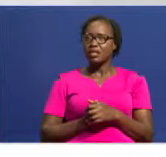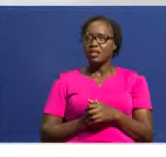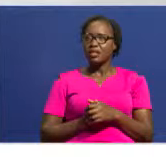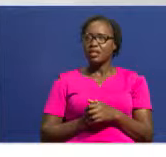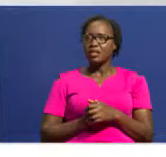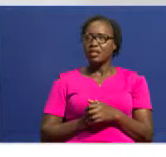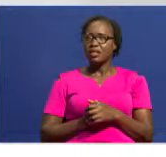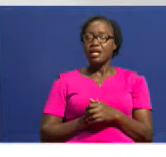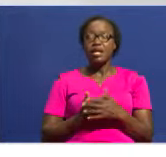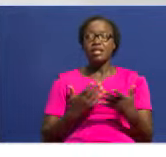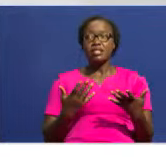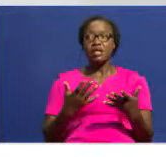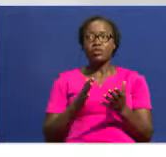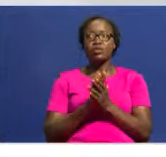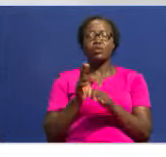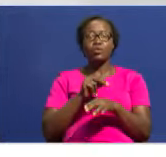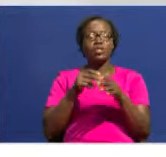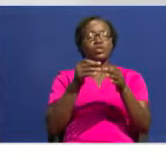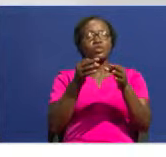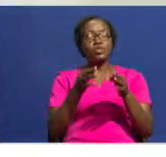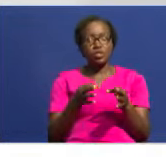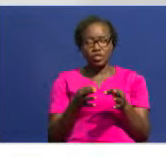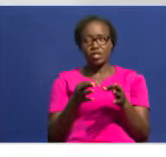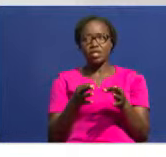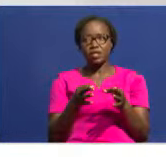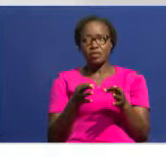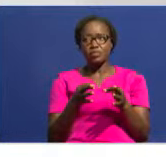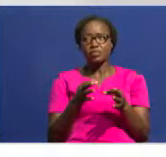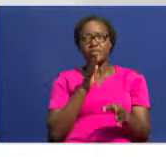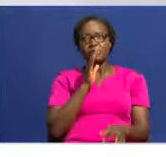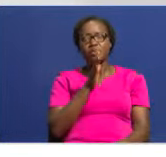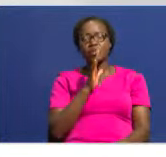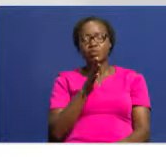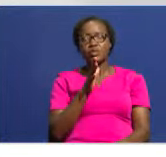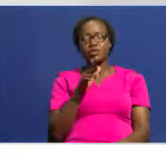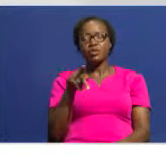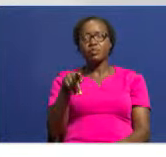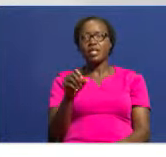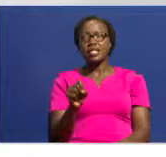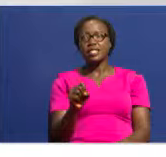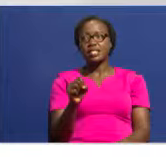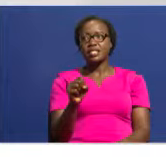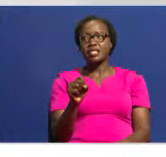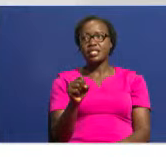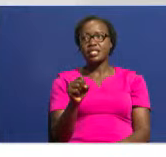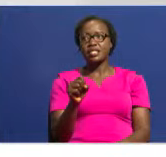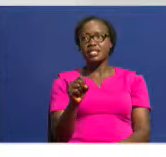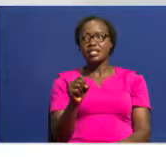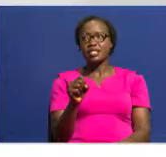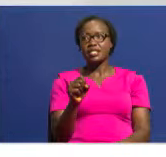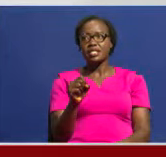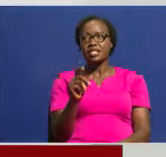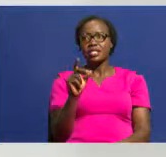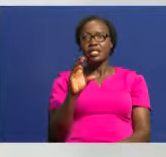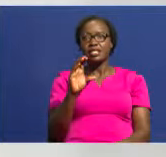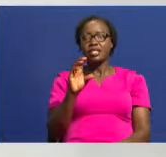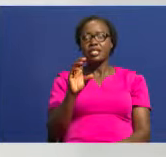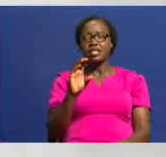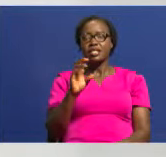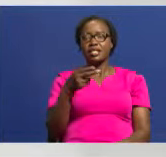I take you straight to the National Treasury, where we'll be speaking to the Principal Secretary, Chris Kiptoo,